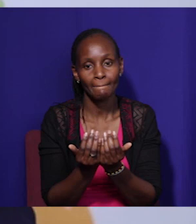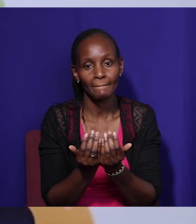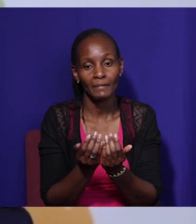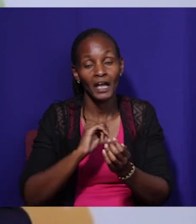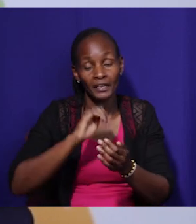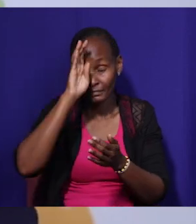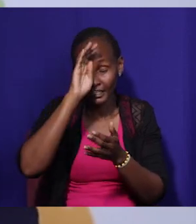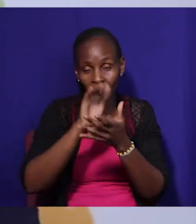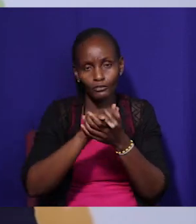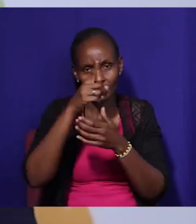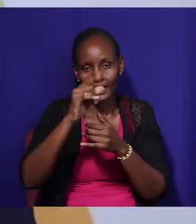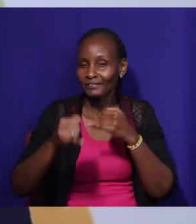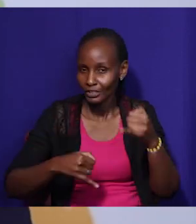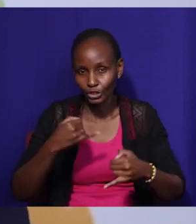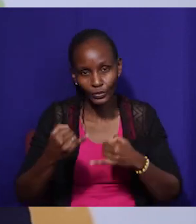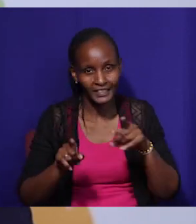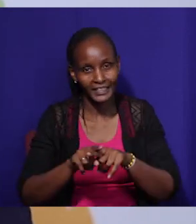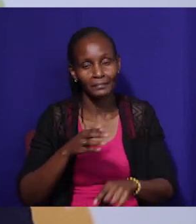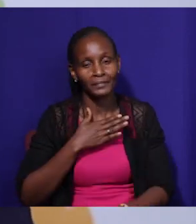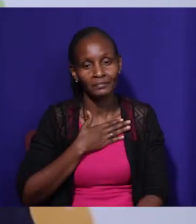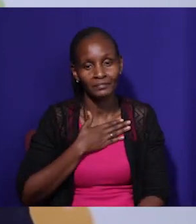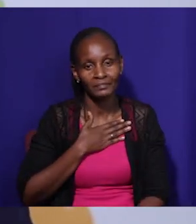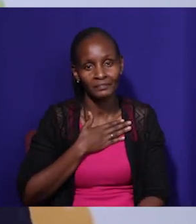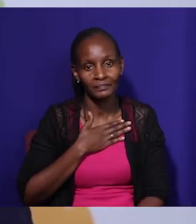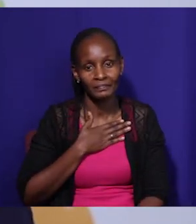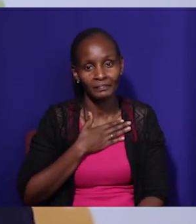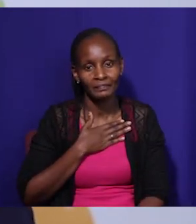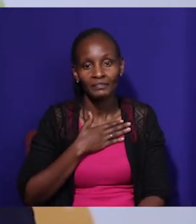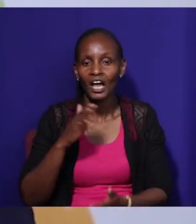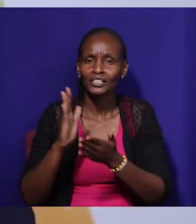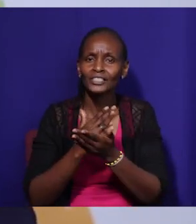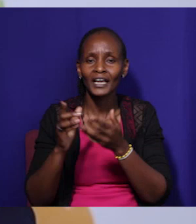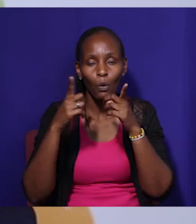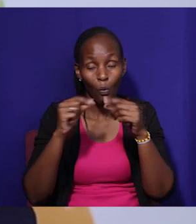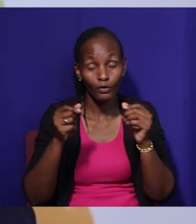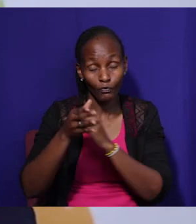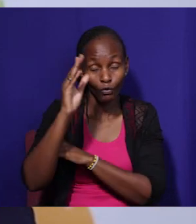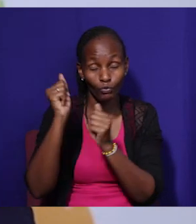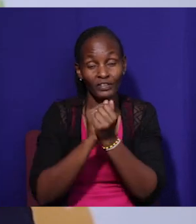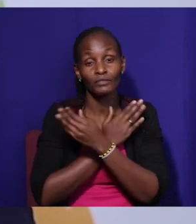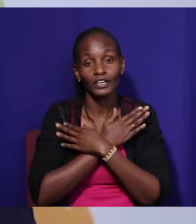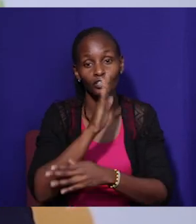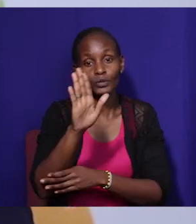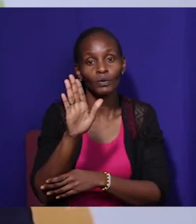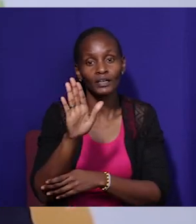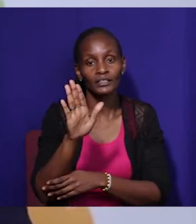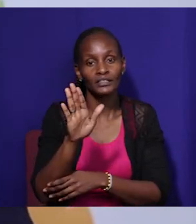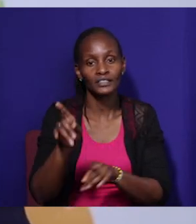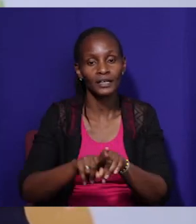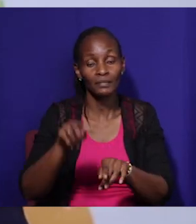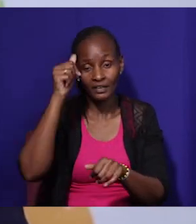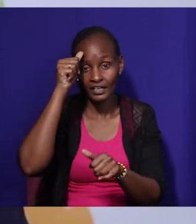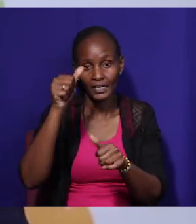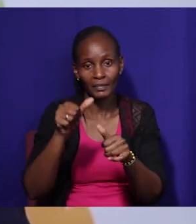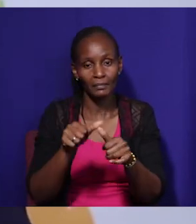I believe you enjoyed it as much as I can. Share the word of God with your friends. And